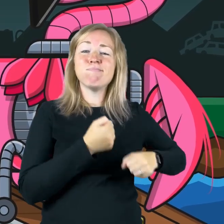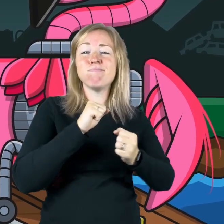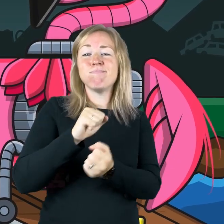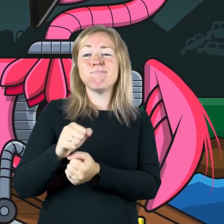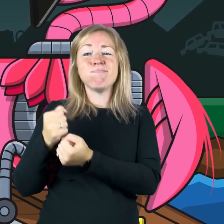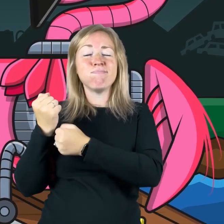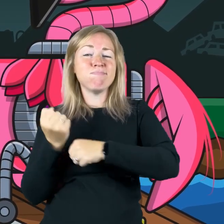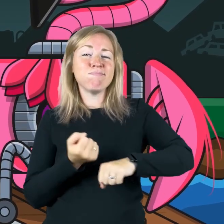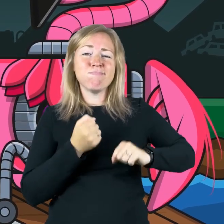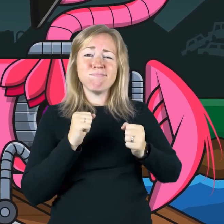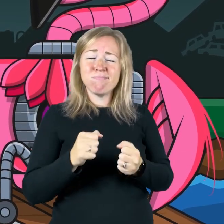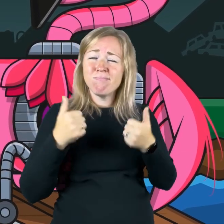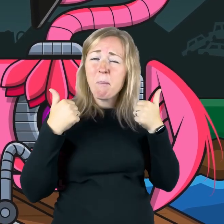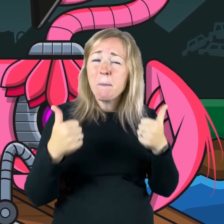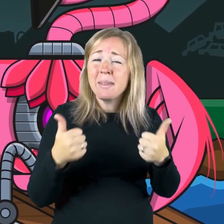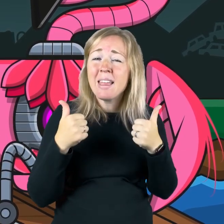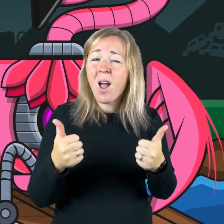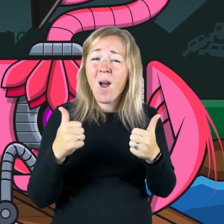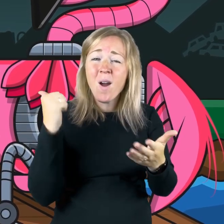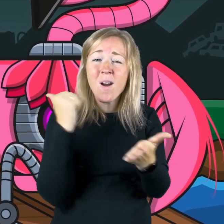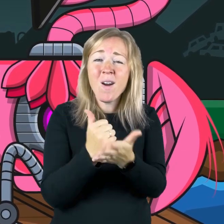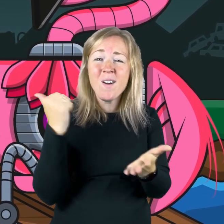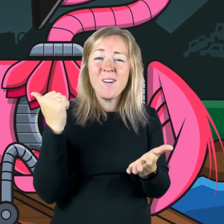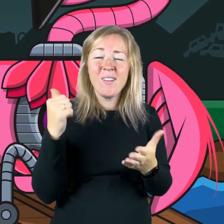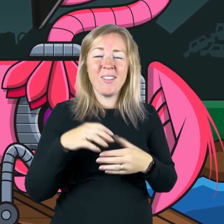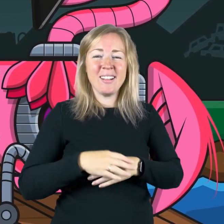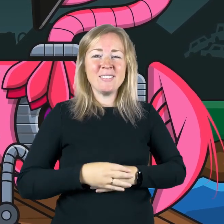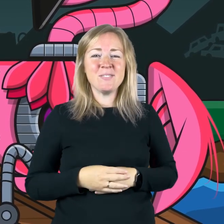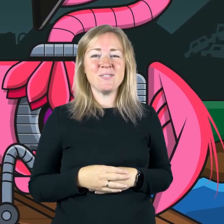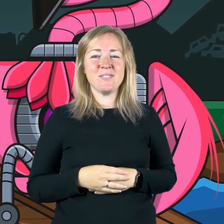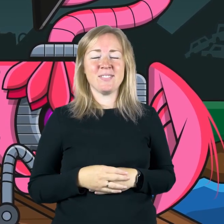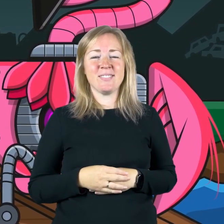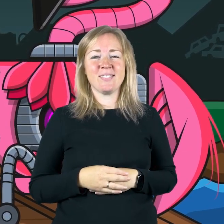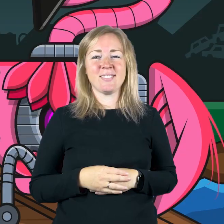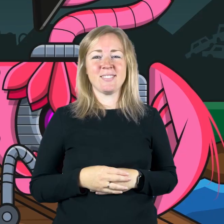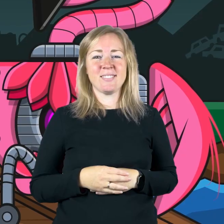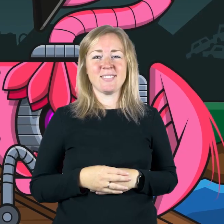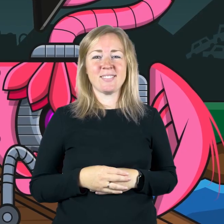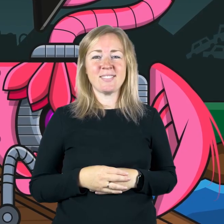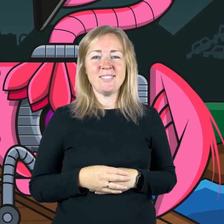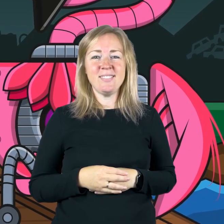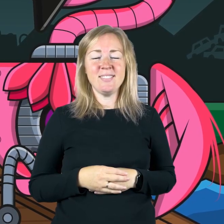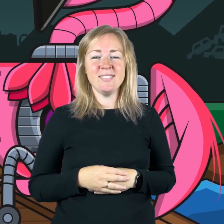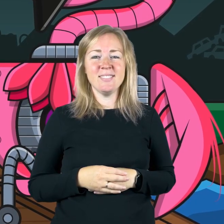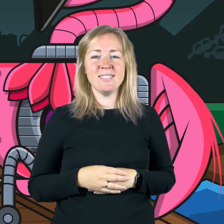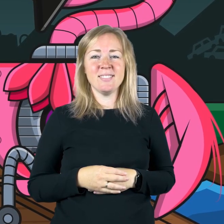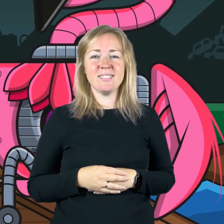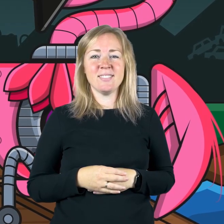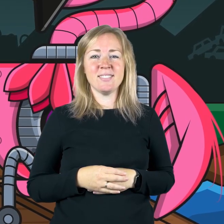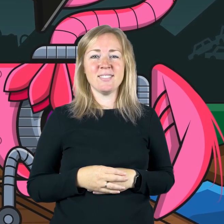the waves of her own possibilities. Bingo!